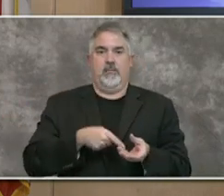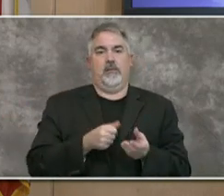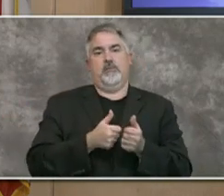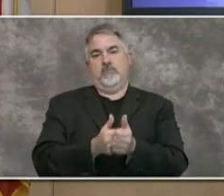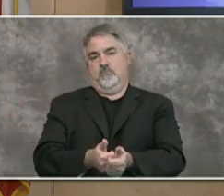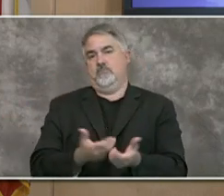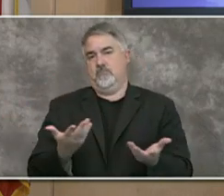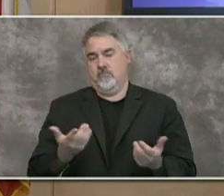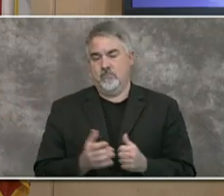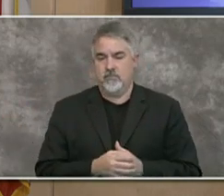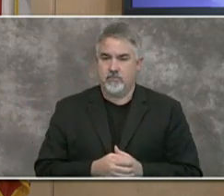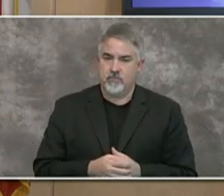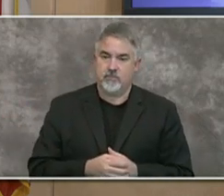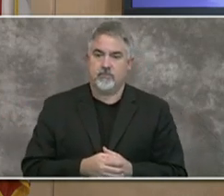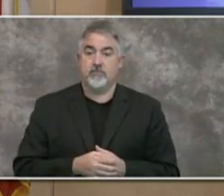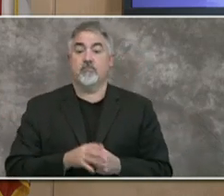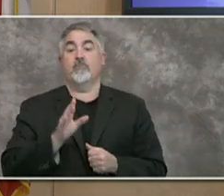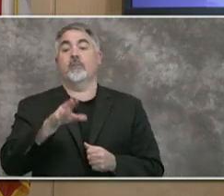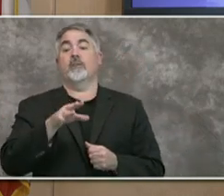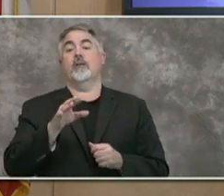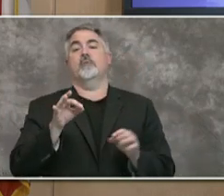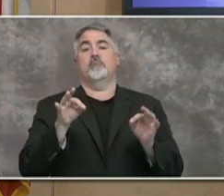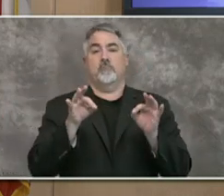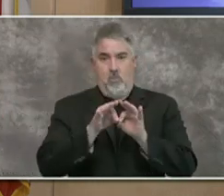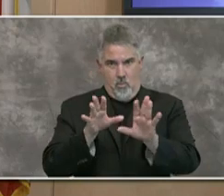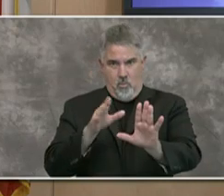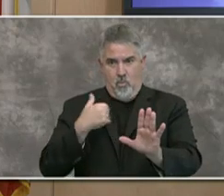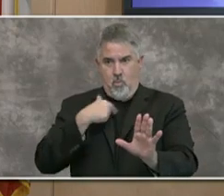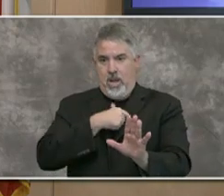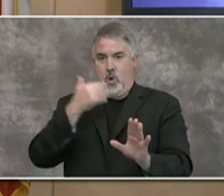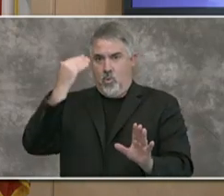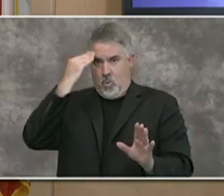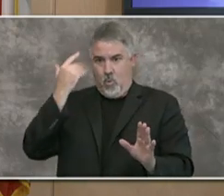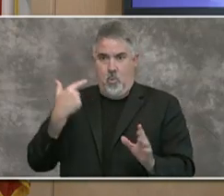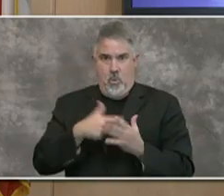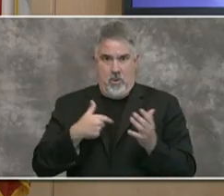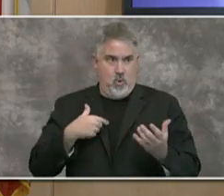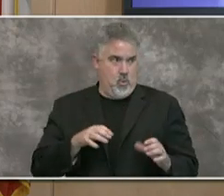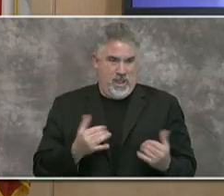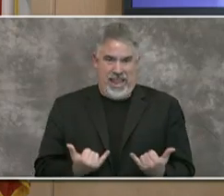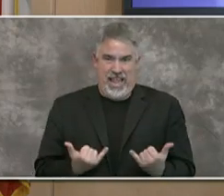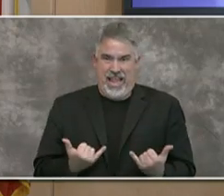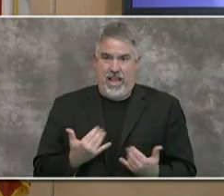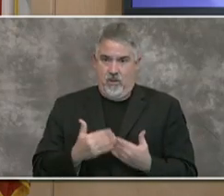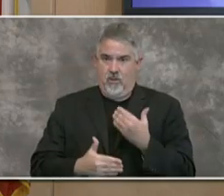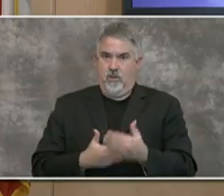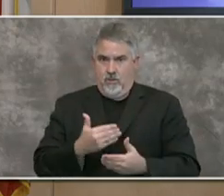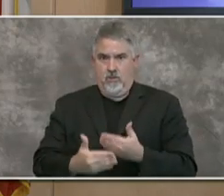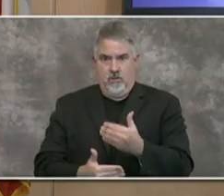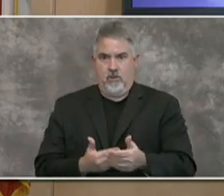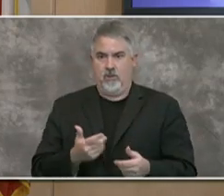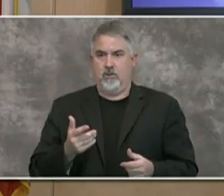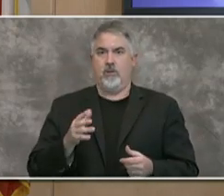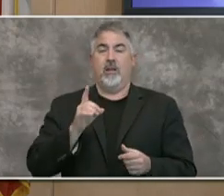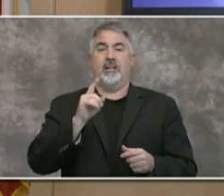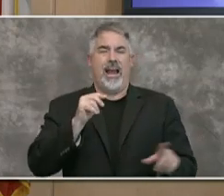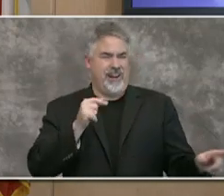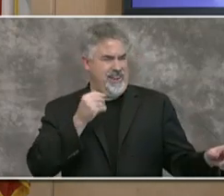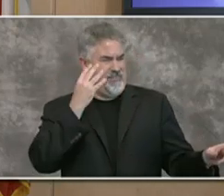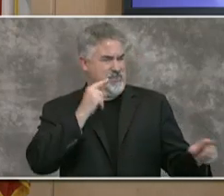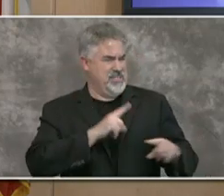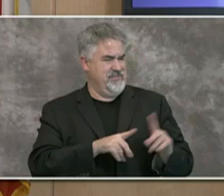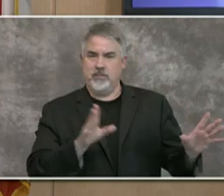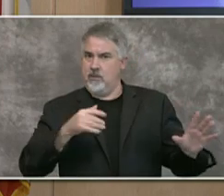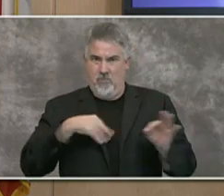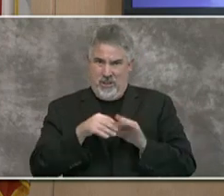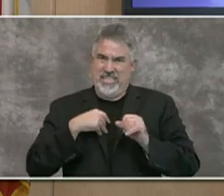a fact are that the action steps that we can take now, irrespective of data, which is that we have to flatten the curve, we have to raise